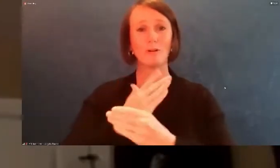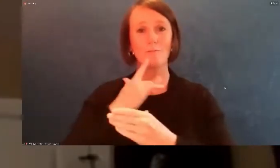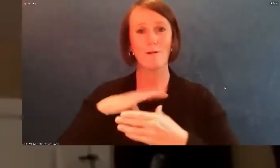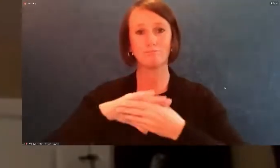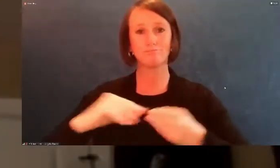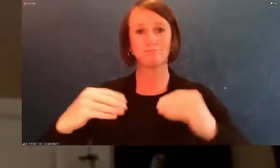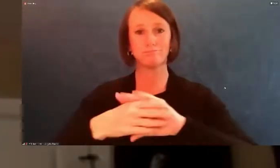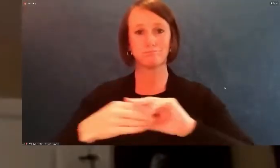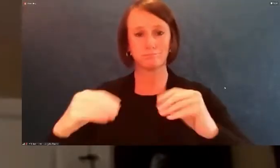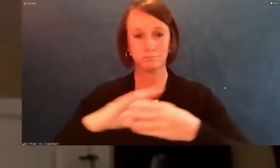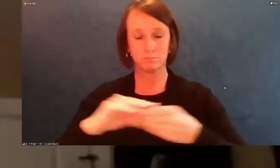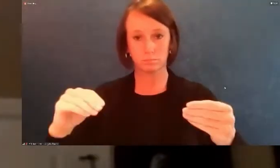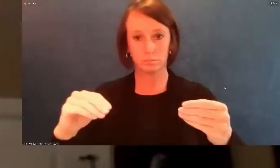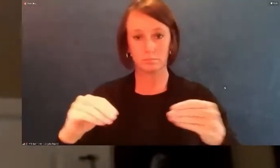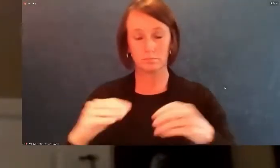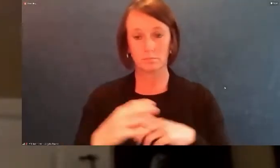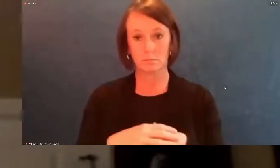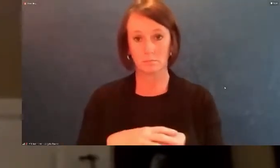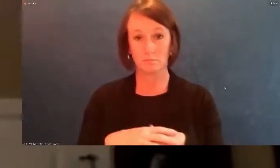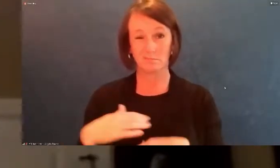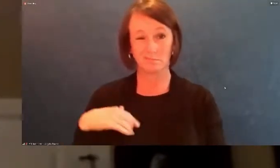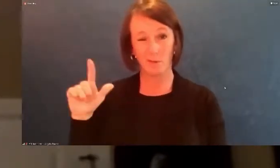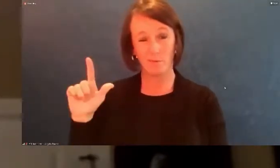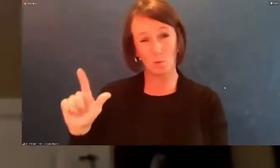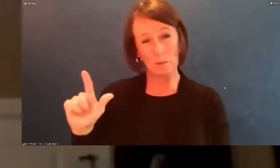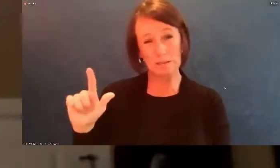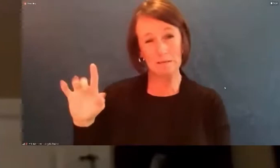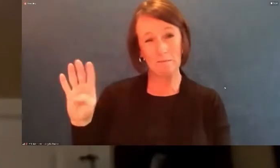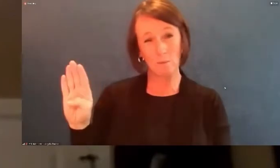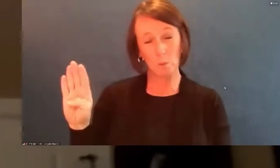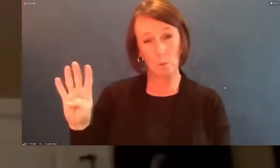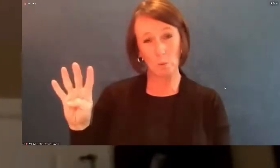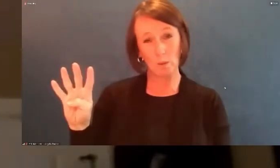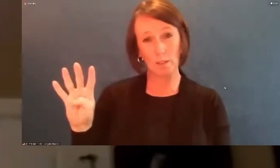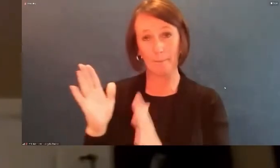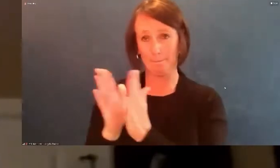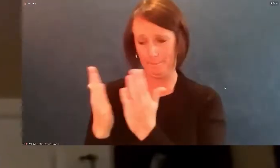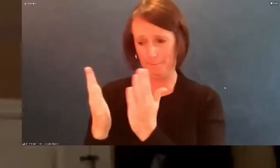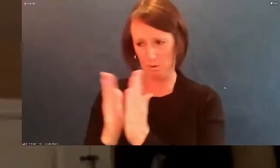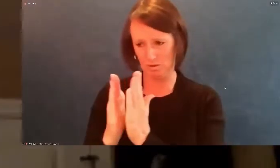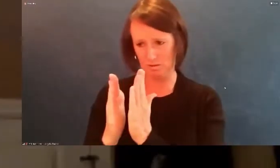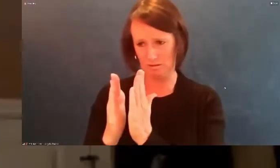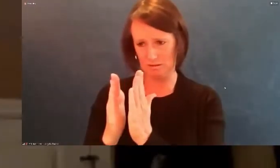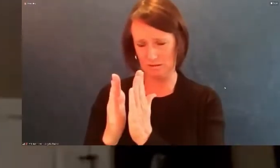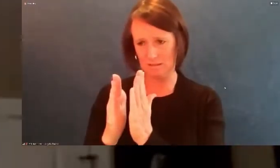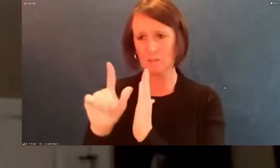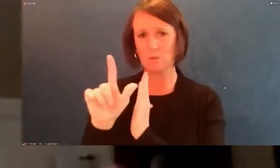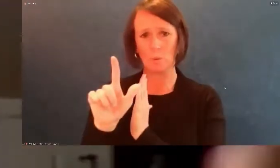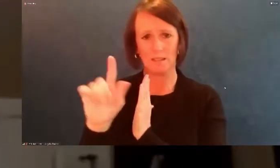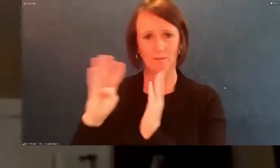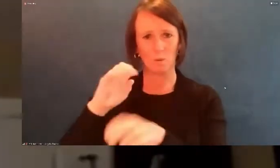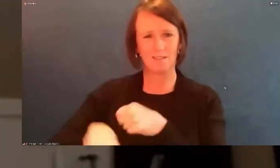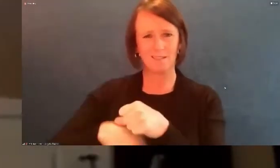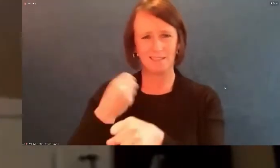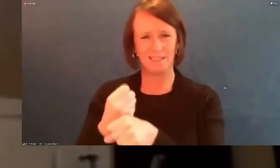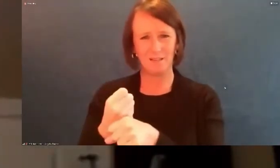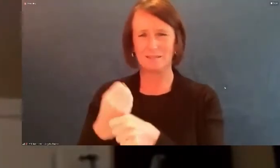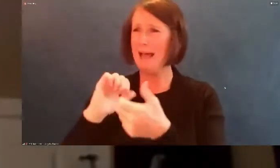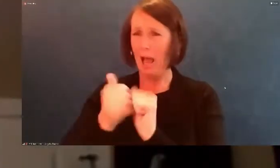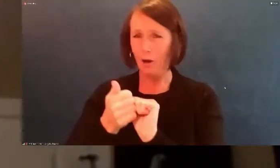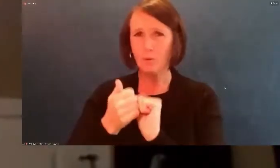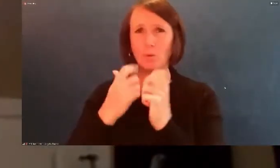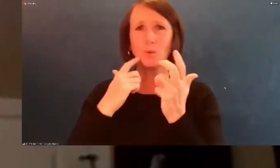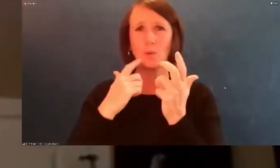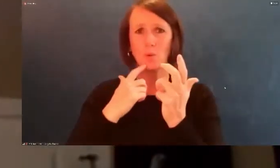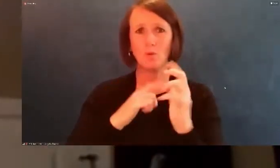well, Richard, you have 24 books out these past 24 years. How do you do it? How do you pump out a book a year?